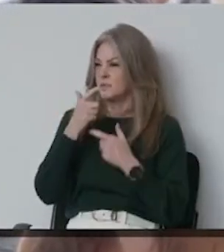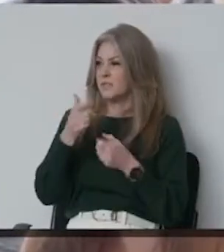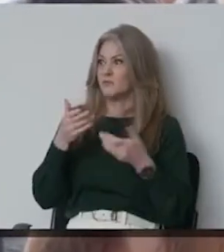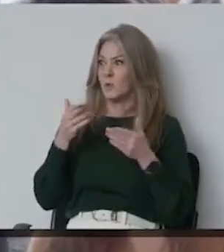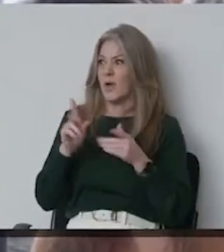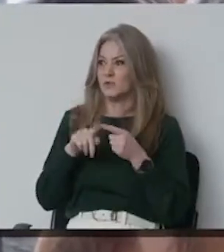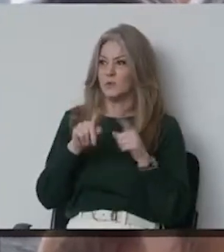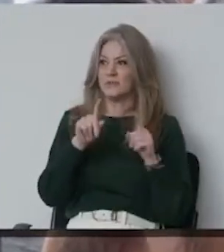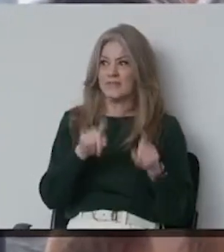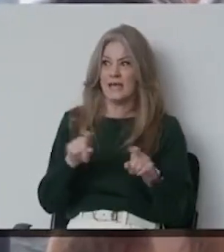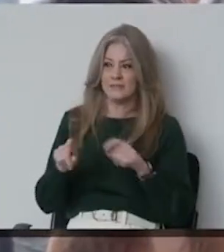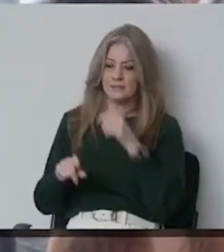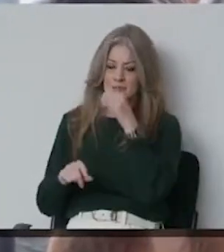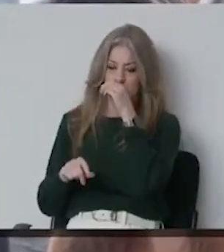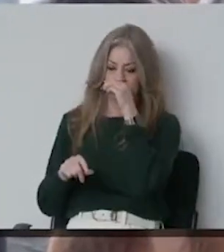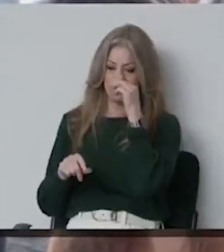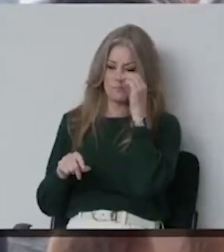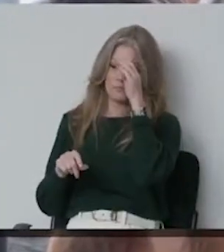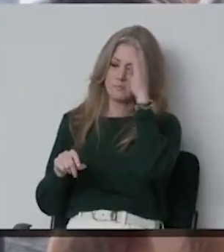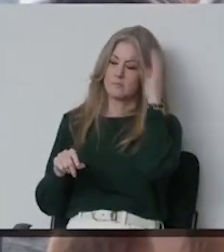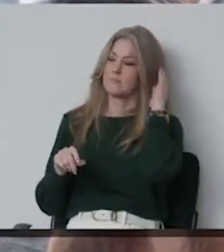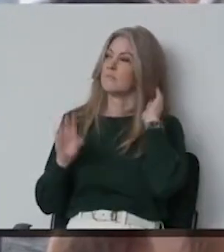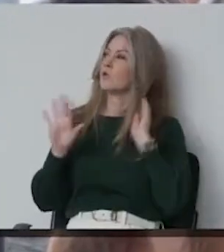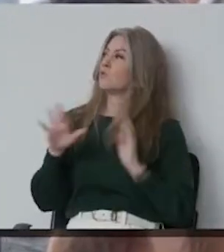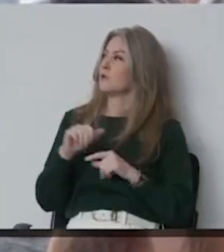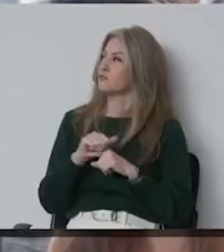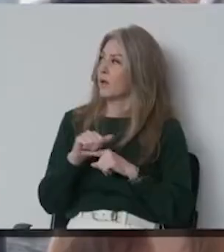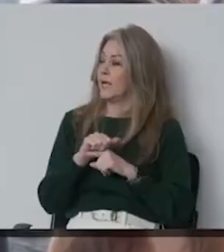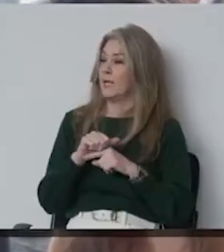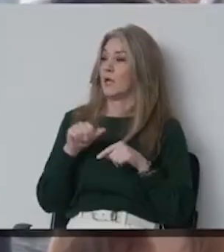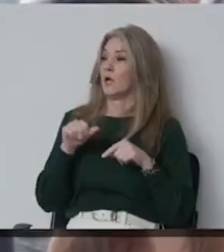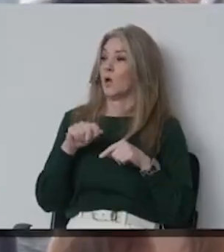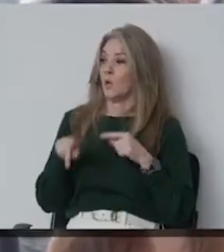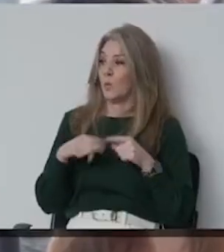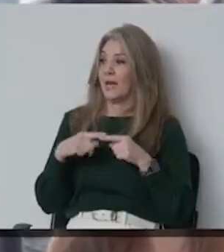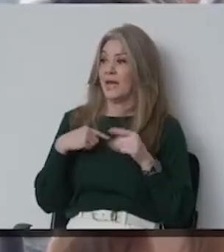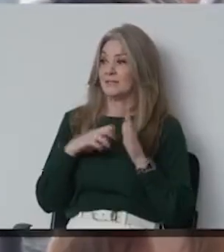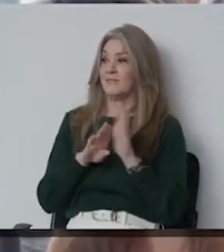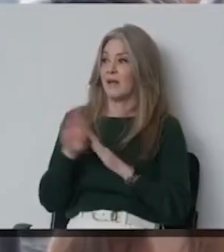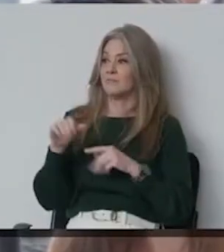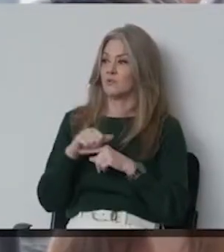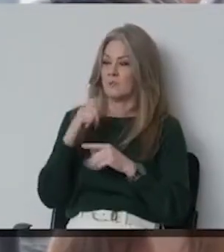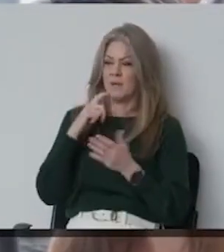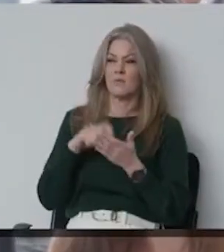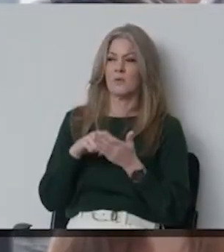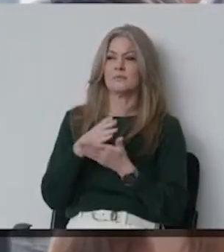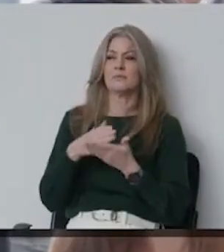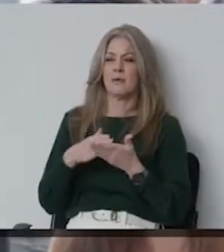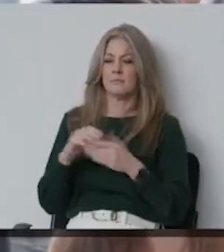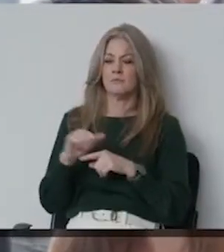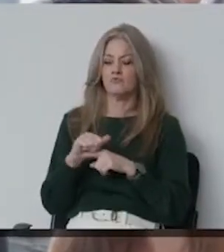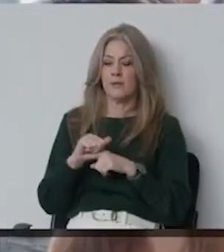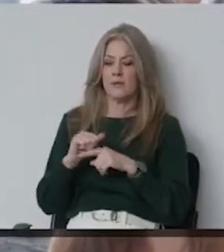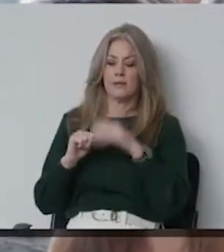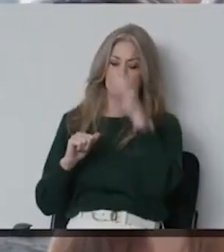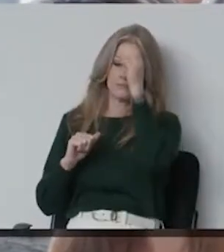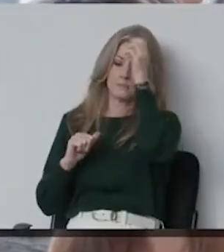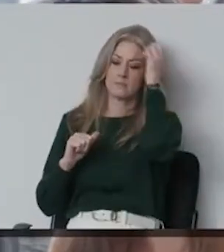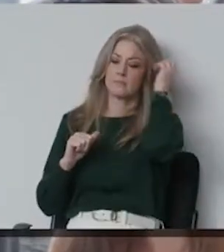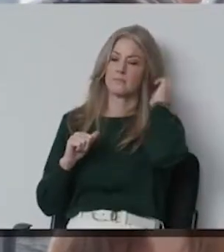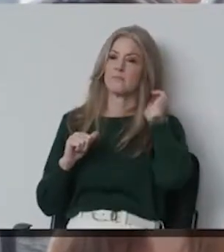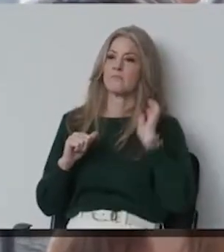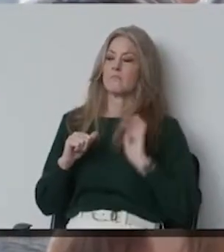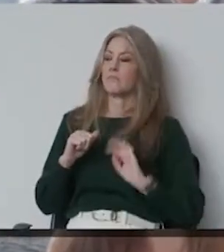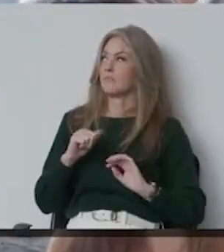test your maybe training when I'm developing it, but I've noticed some of the training that that are sent